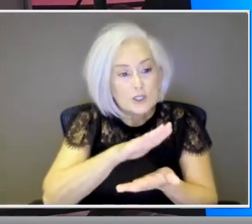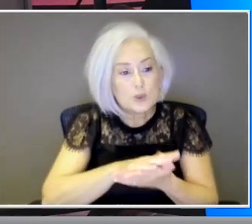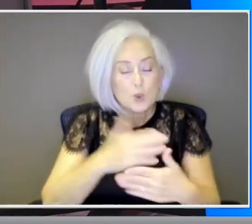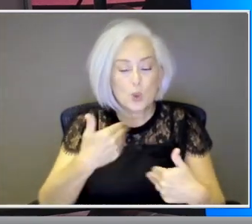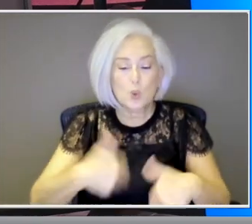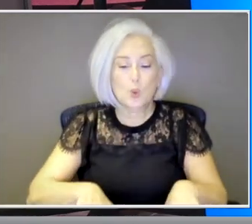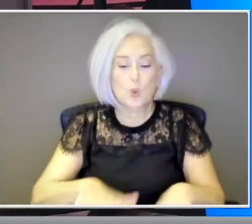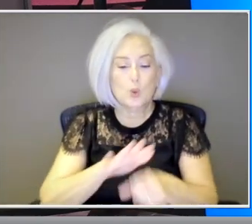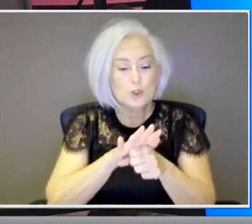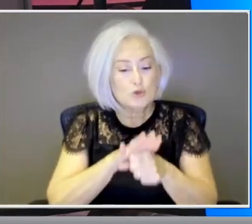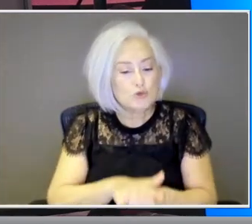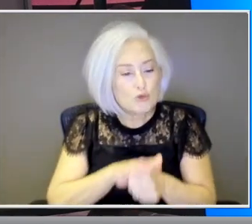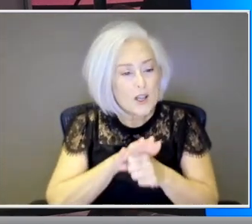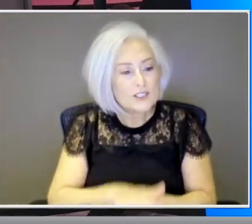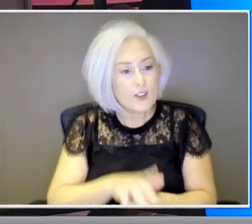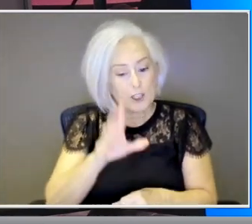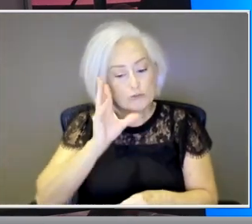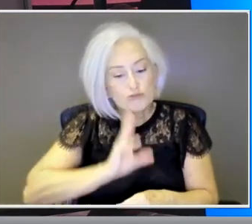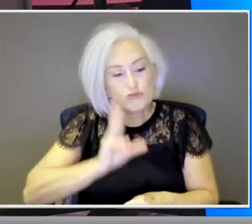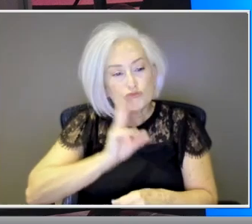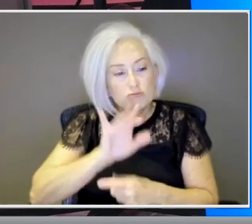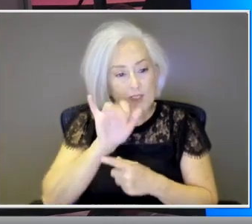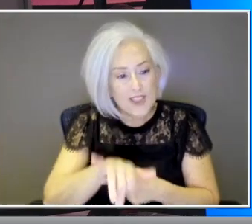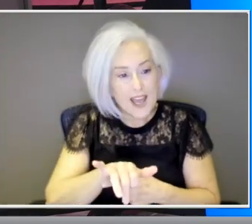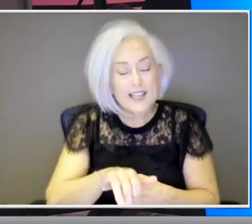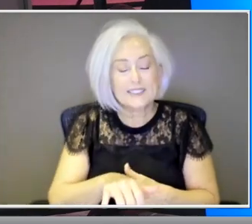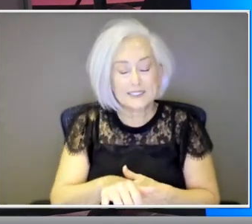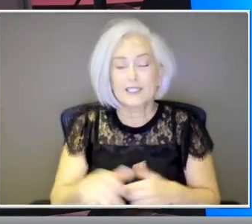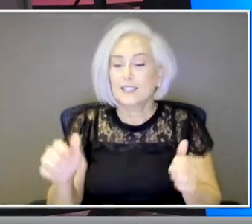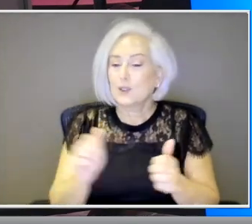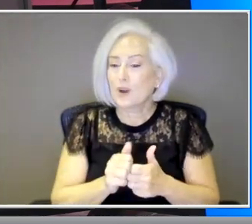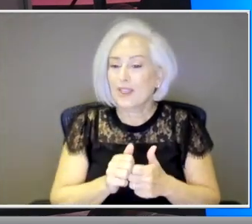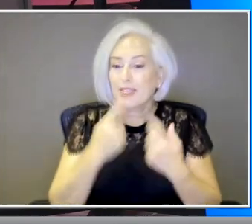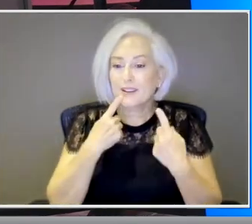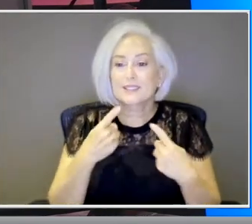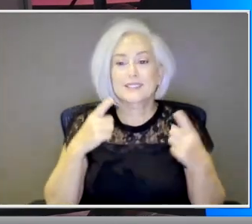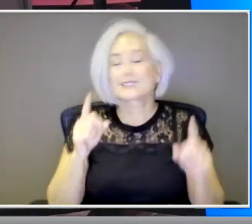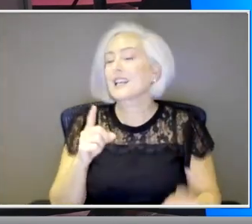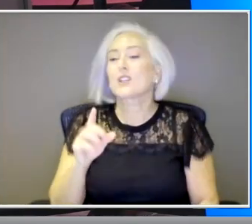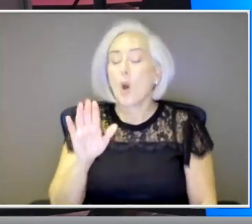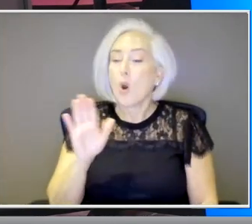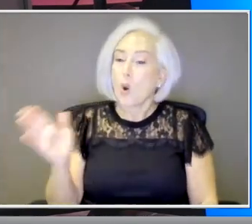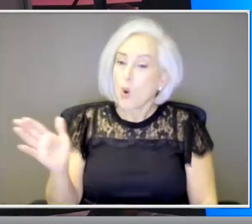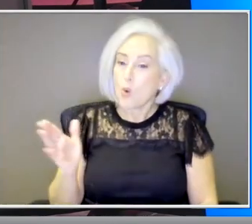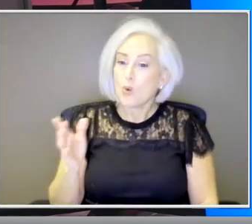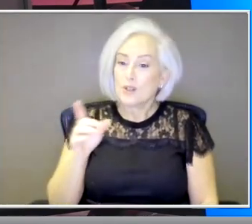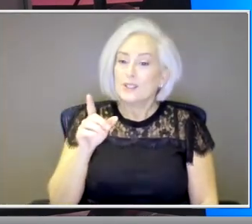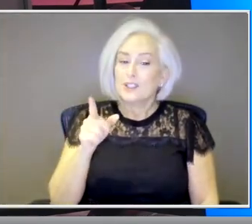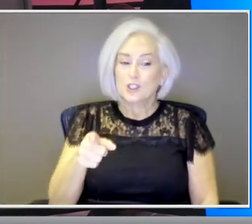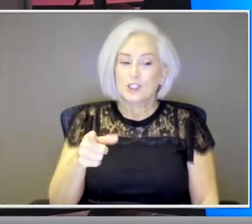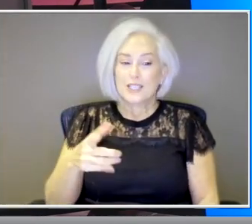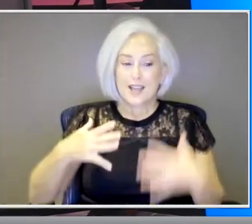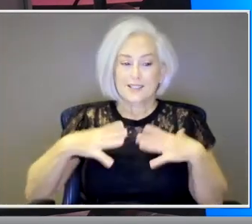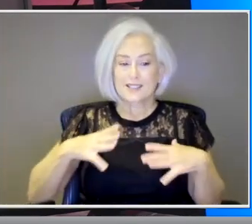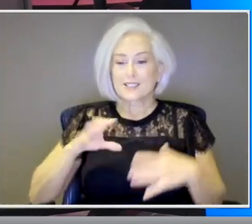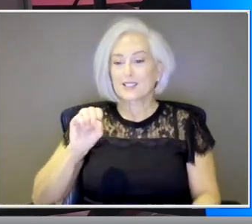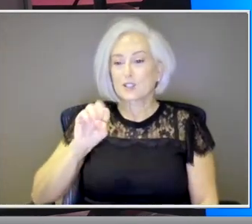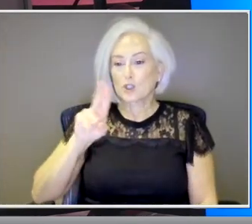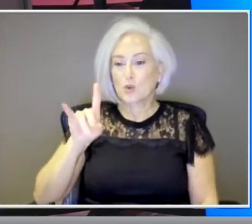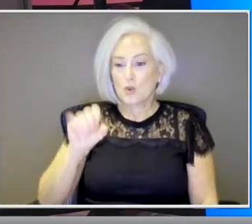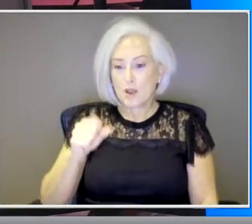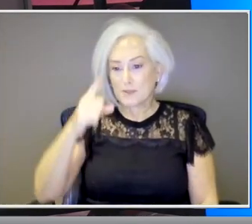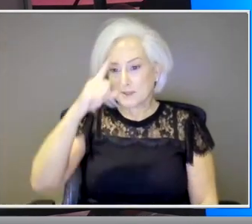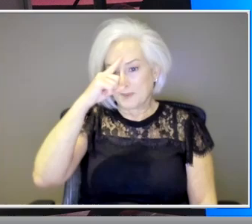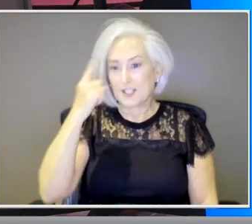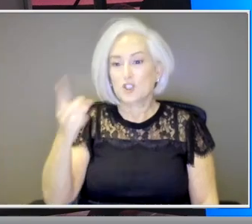through all of that with flying colors. Oh, by the way, she's wearing scrubs right now because she is a nurse here within the